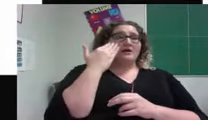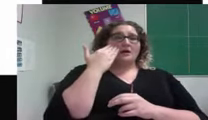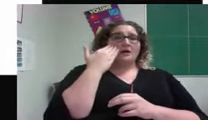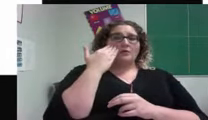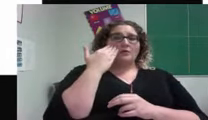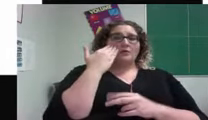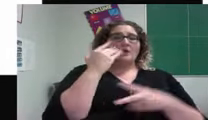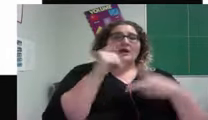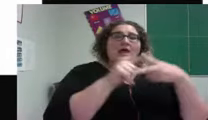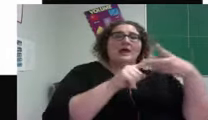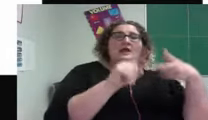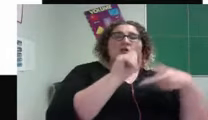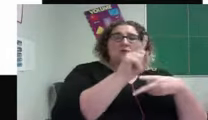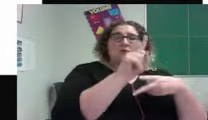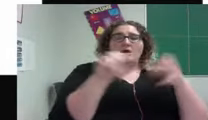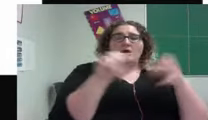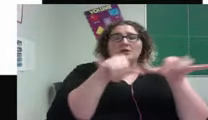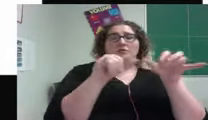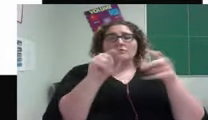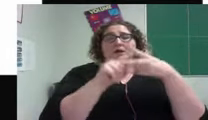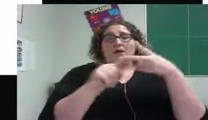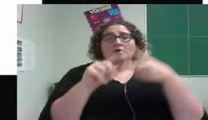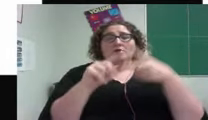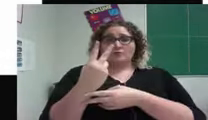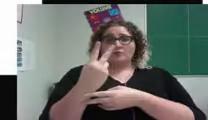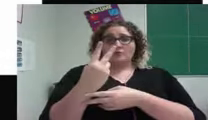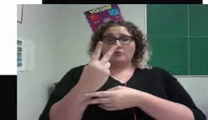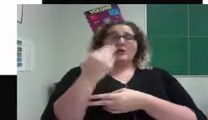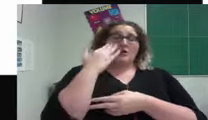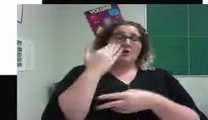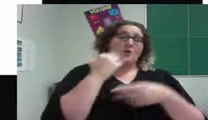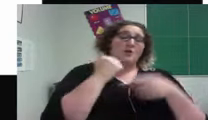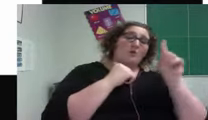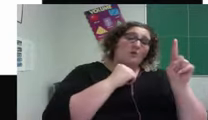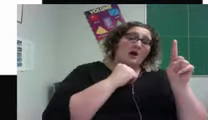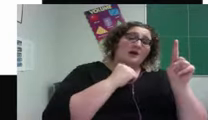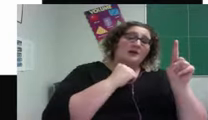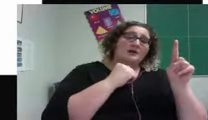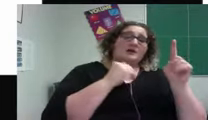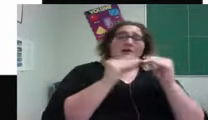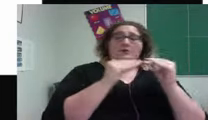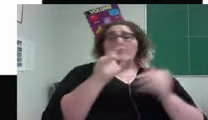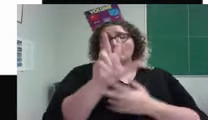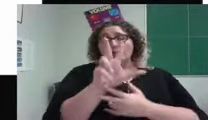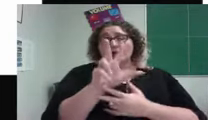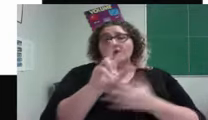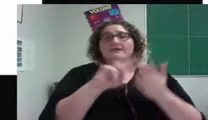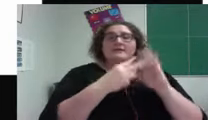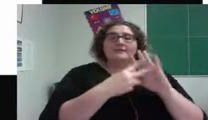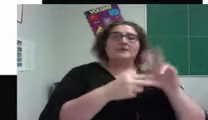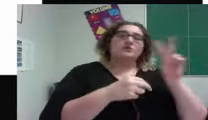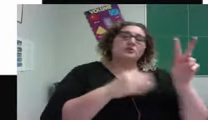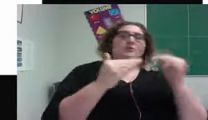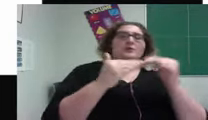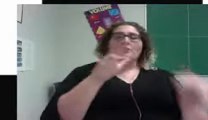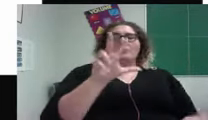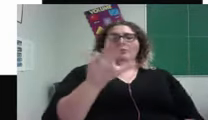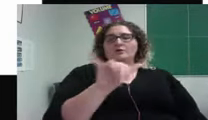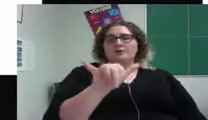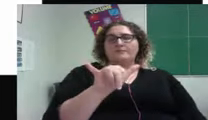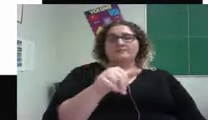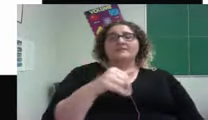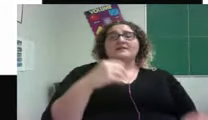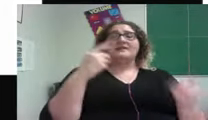is congruent to angle 3, then that means 2 is congruent to 3. And then finally I can say that angle 1 is congruent